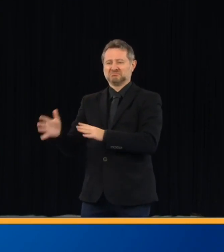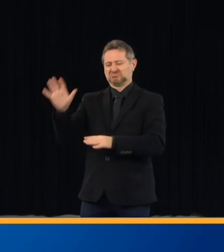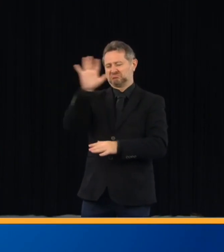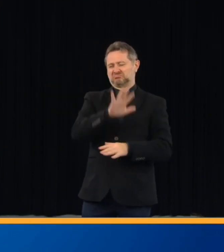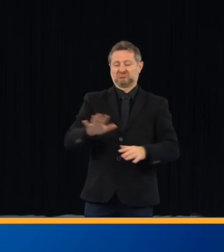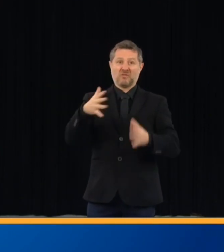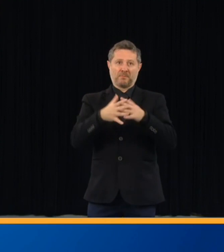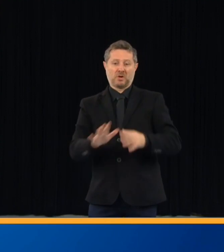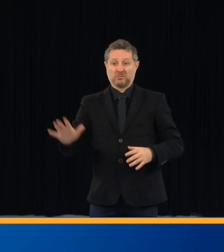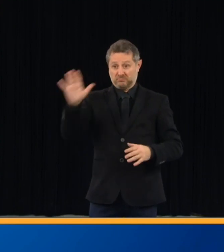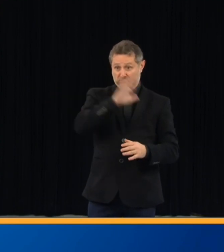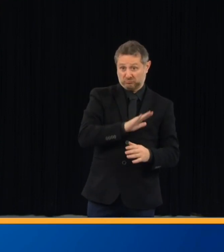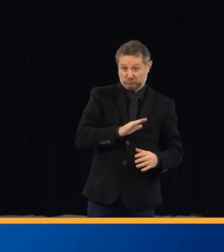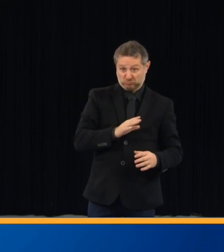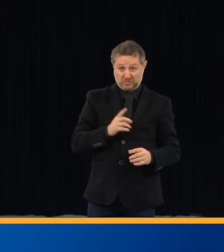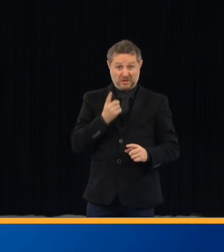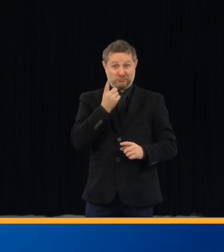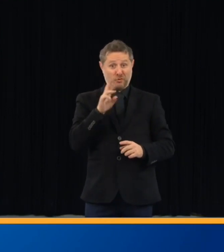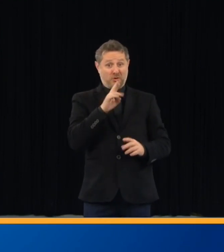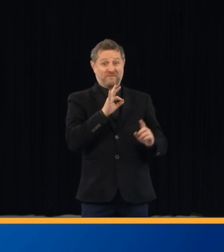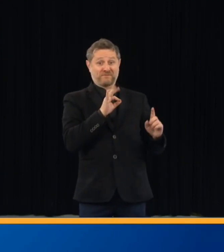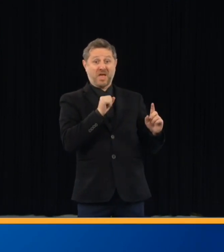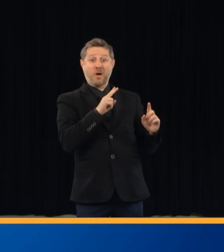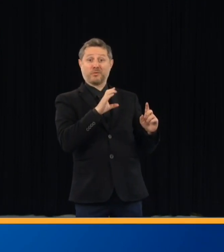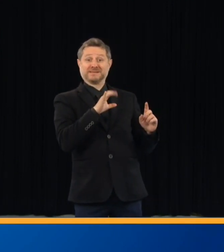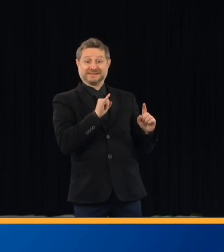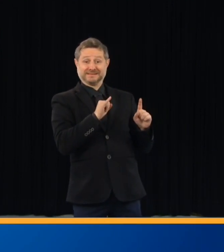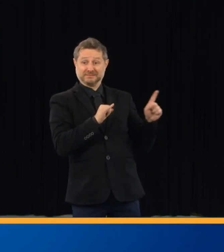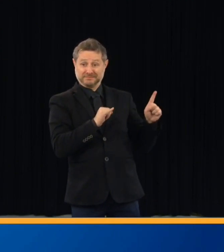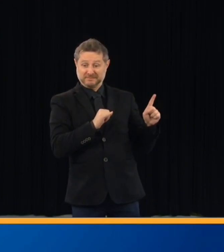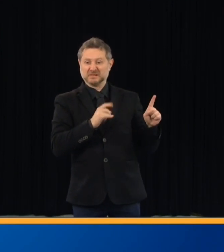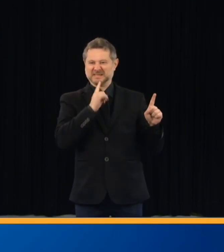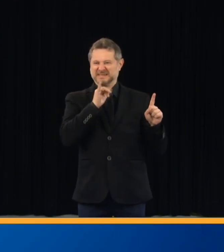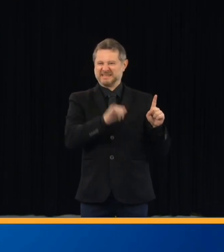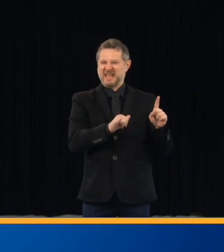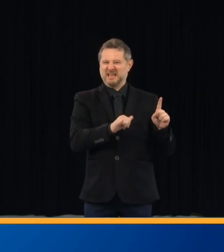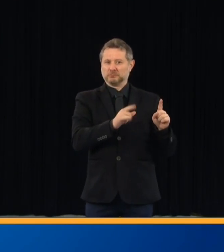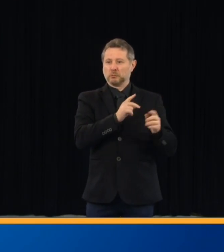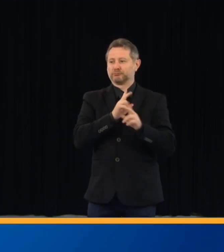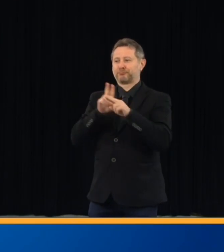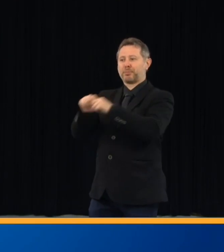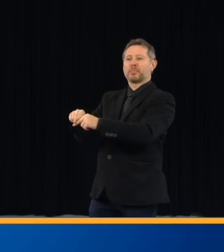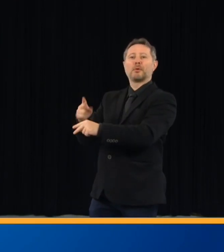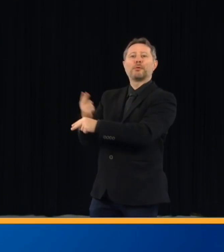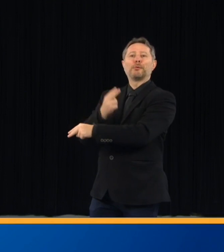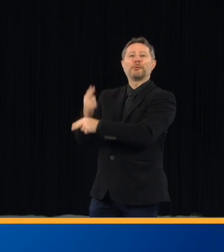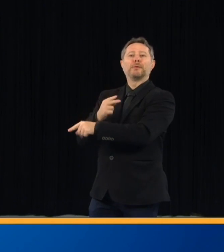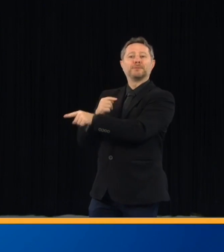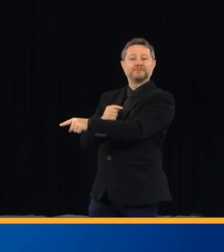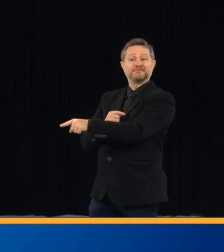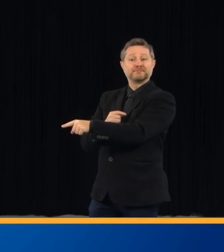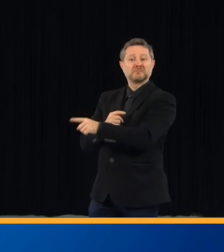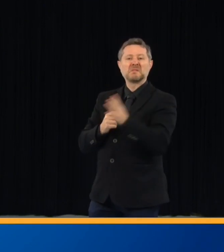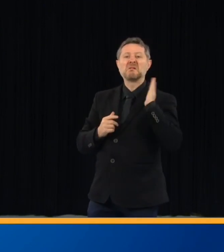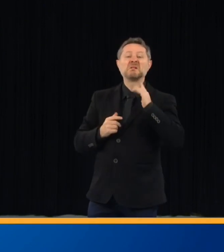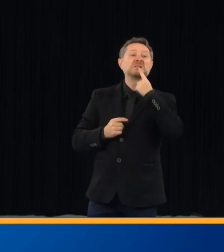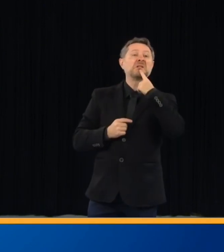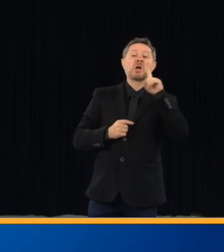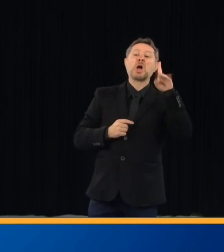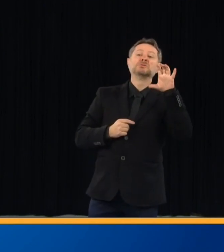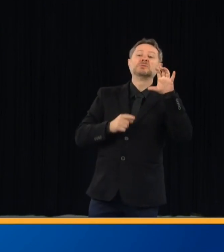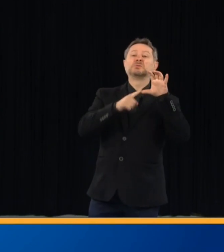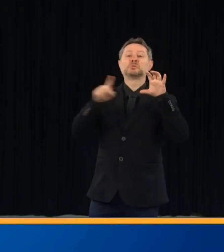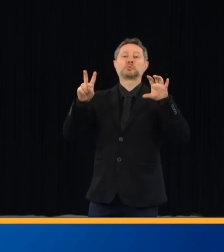believe Dr. Fauci was referring to when he said about 100,000 deaths. By that, New York would be